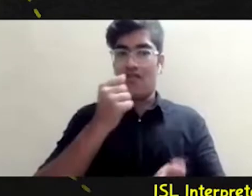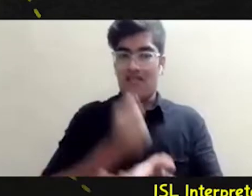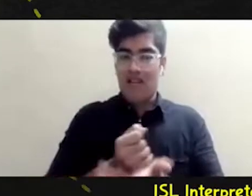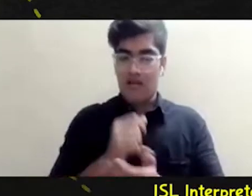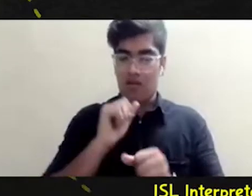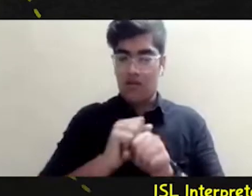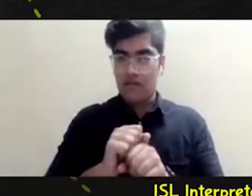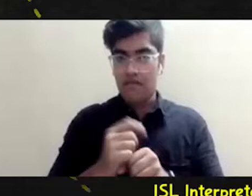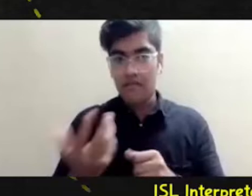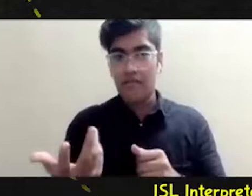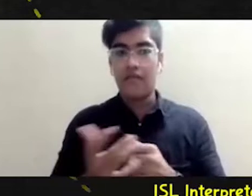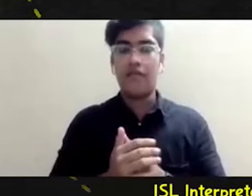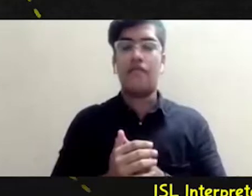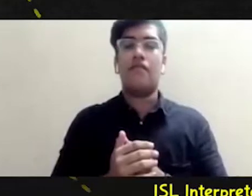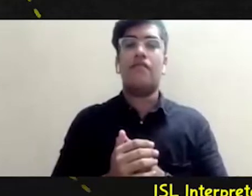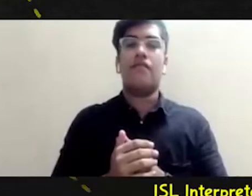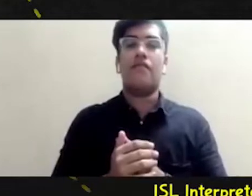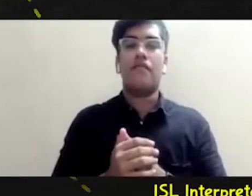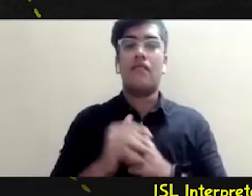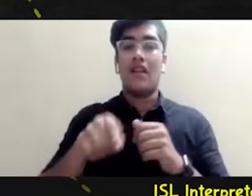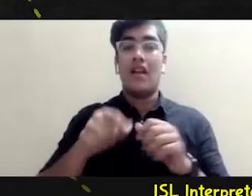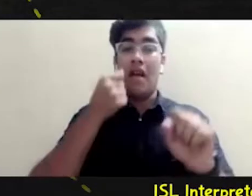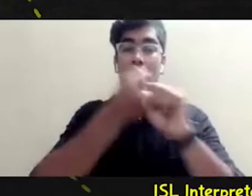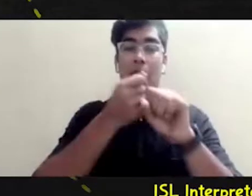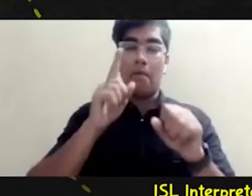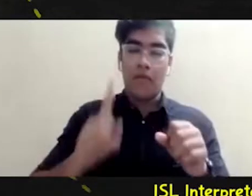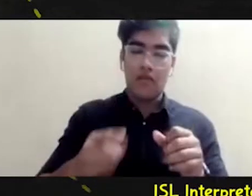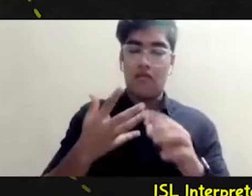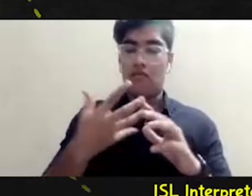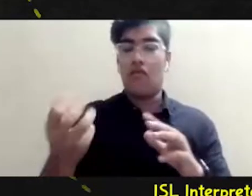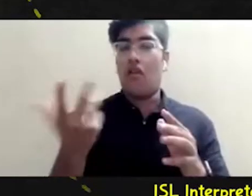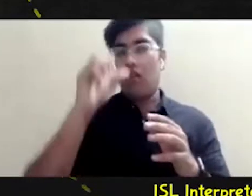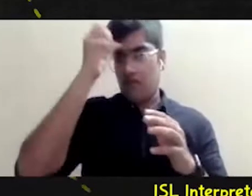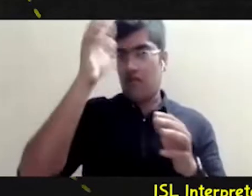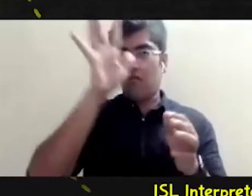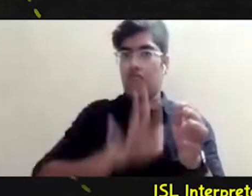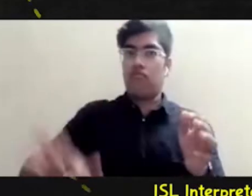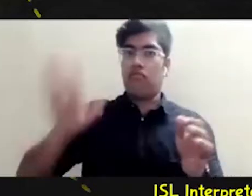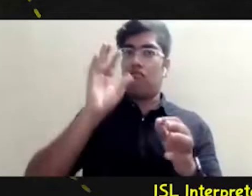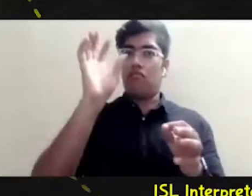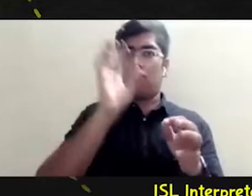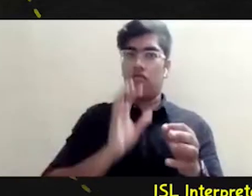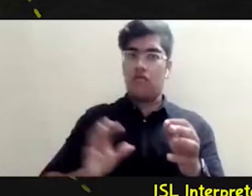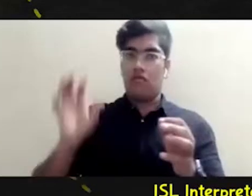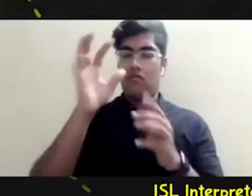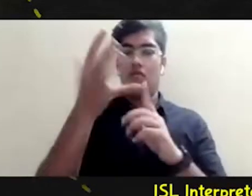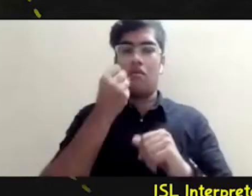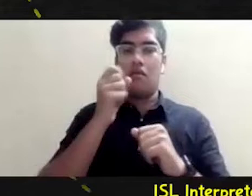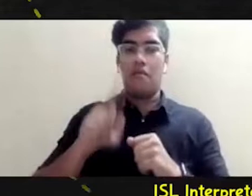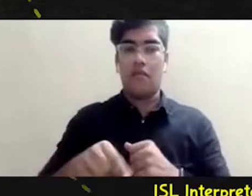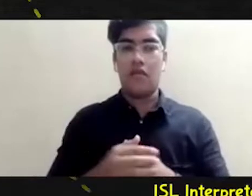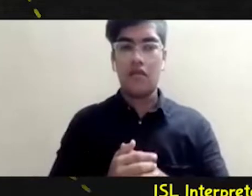to ensure that this impact made its way into various parts of the country. So over the course of that